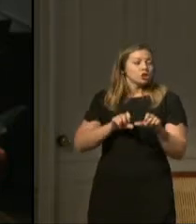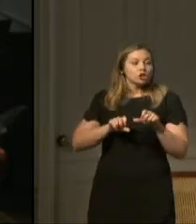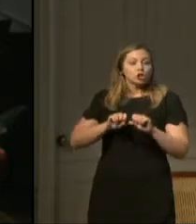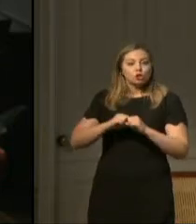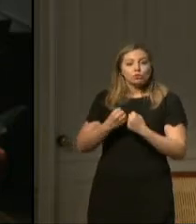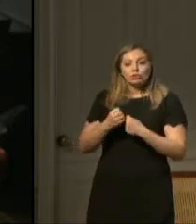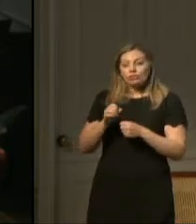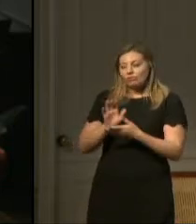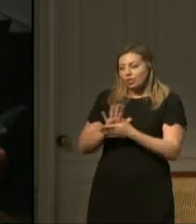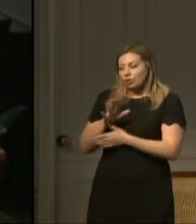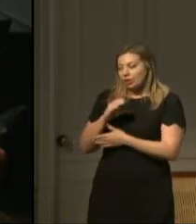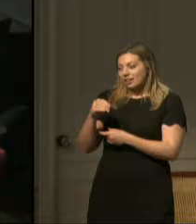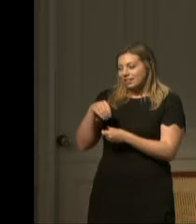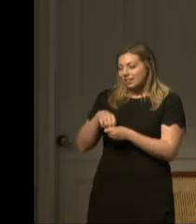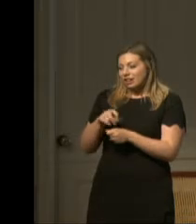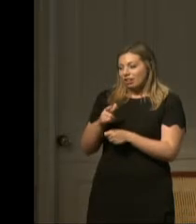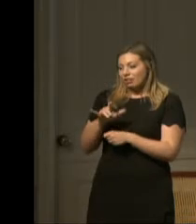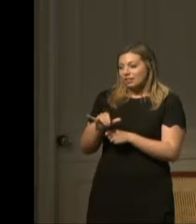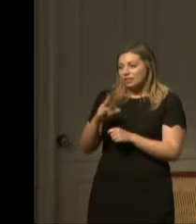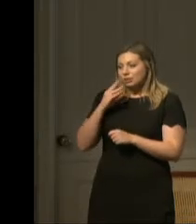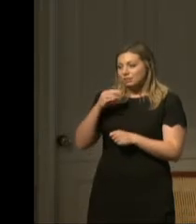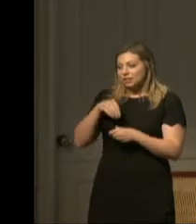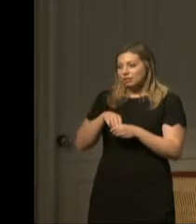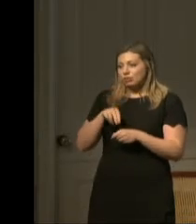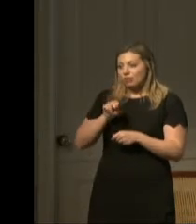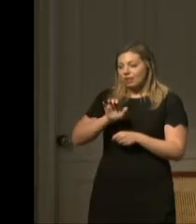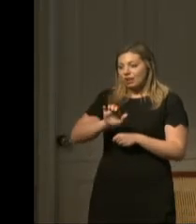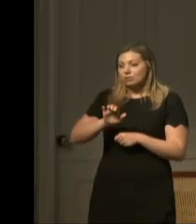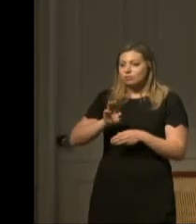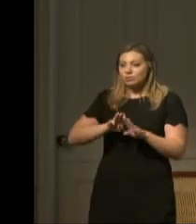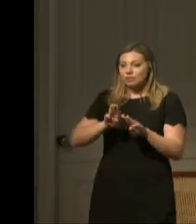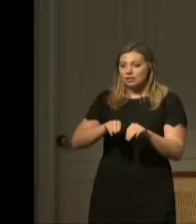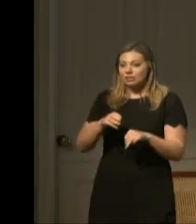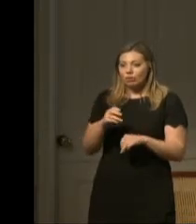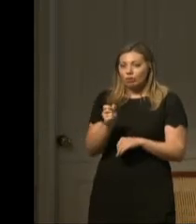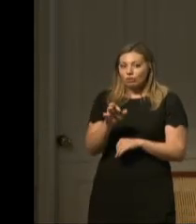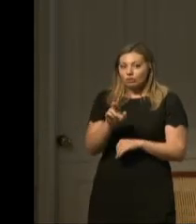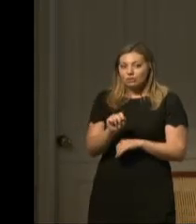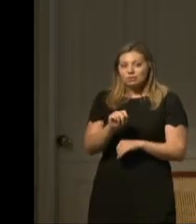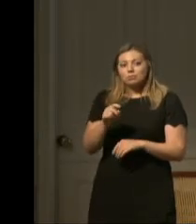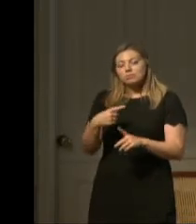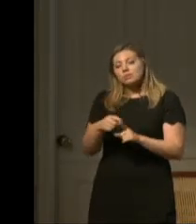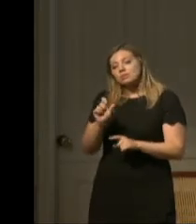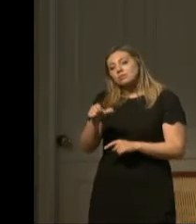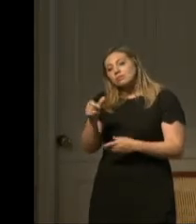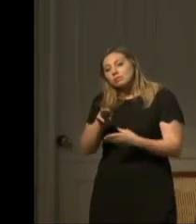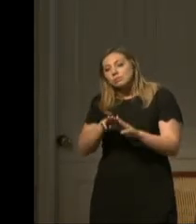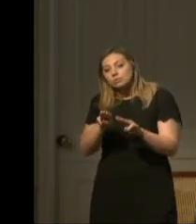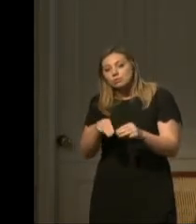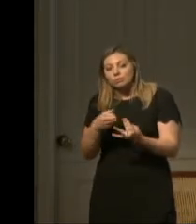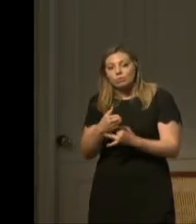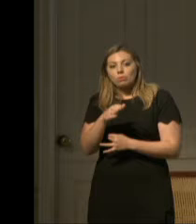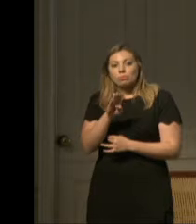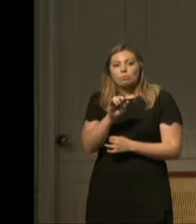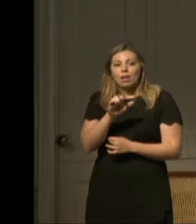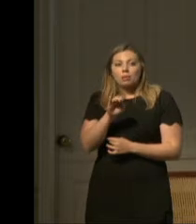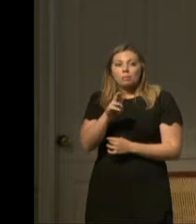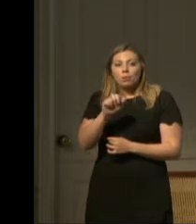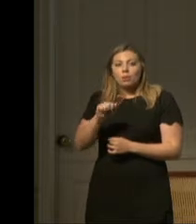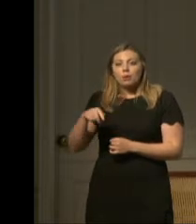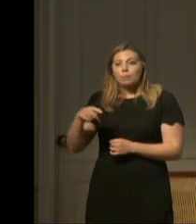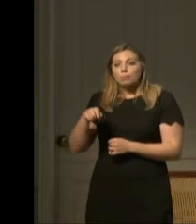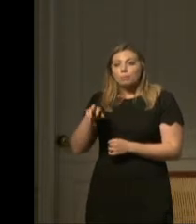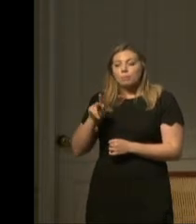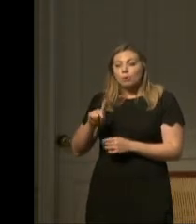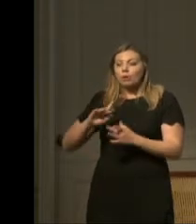and in-gallery experiences at the North Carolina Museum of Art, as well as a number of other museums through the Balboa Park Online